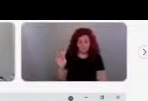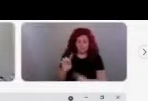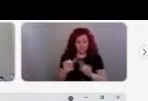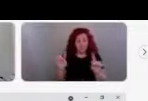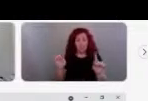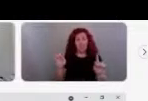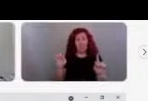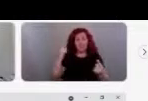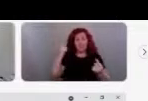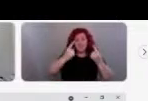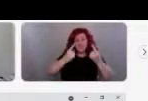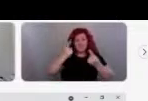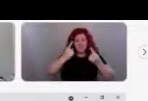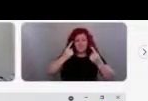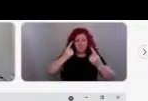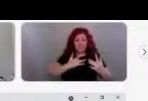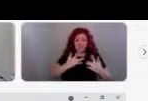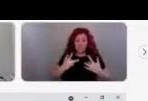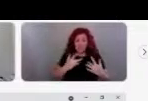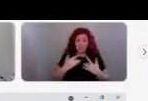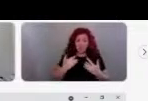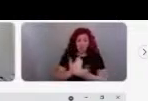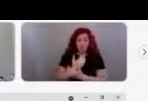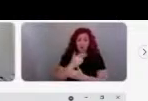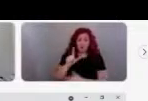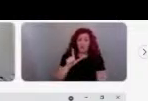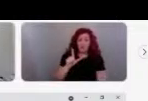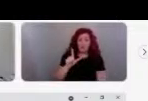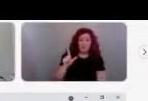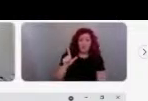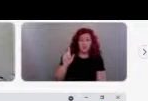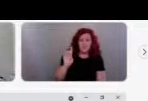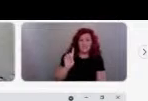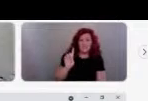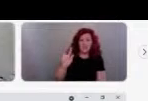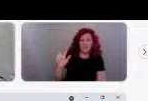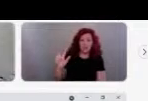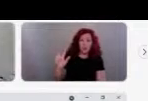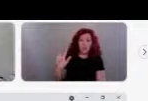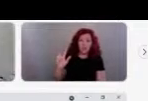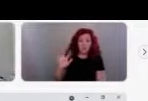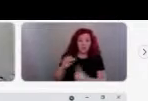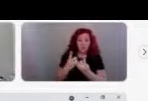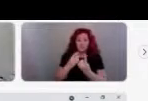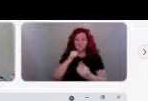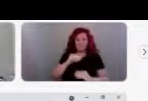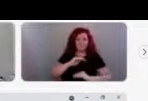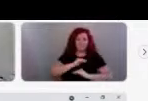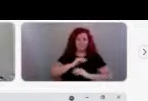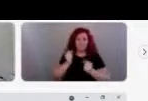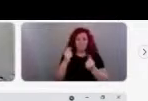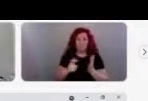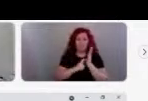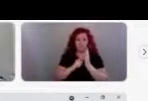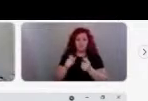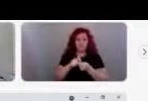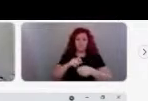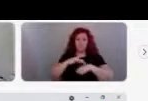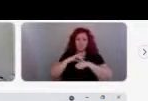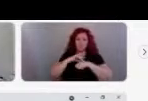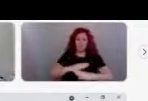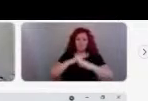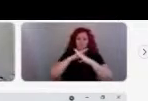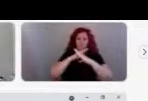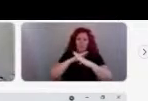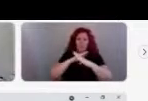i have concerns that the new legislative d3 district does not meet several criteria specifically geographic barriers